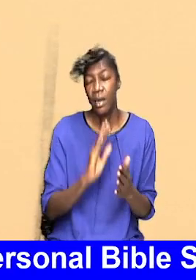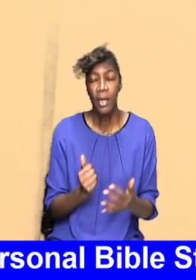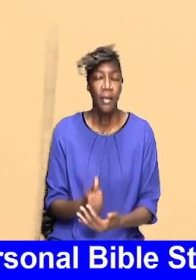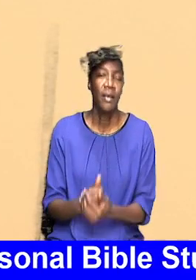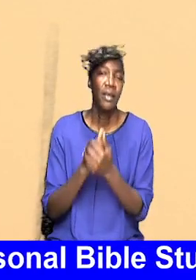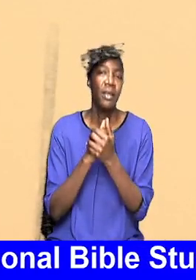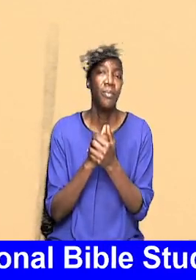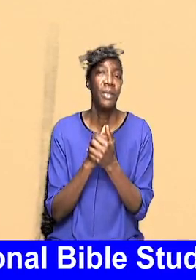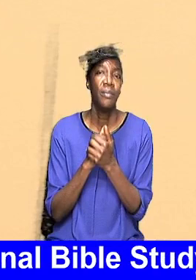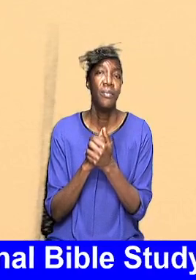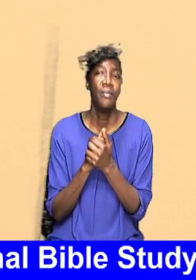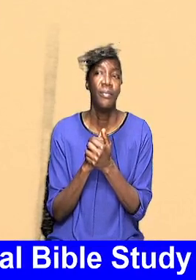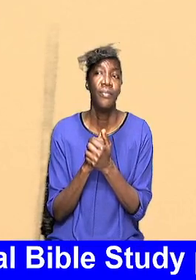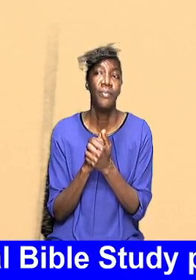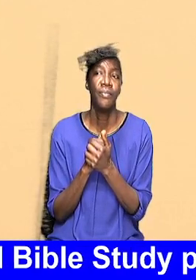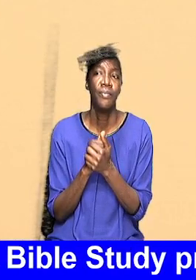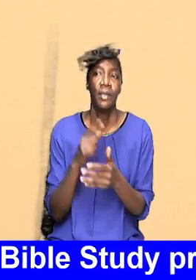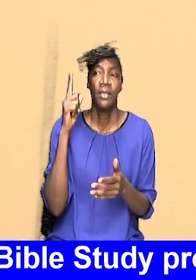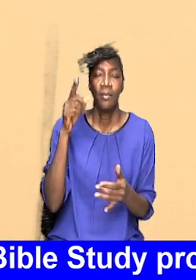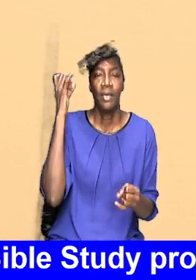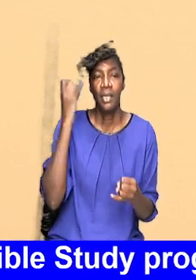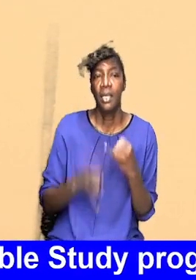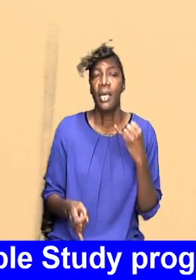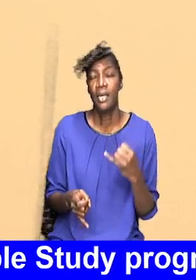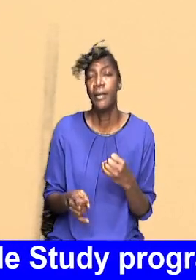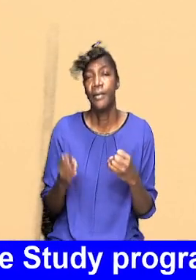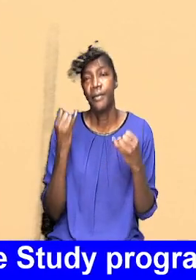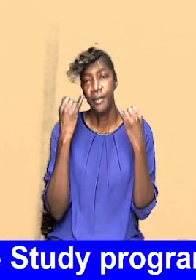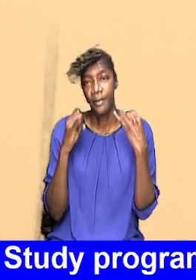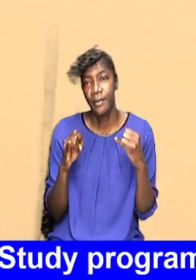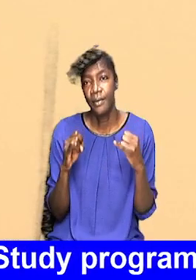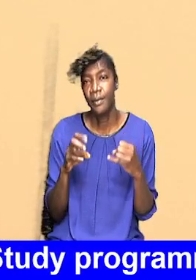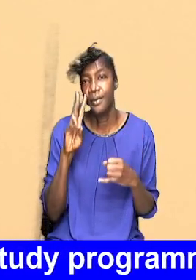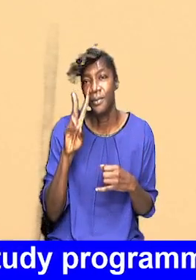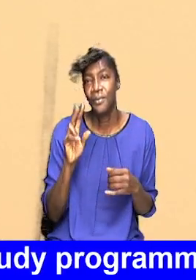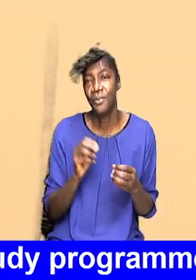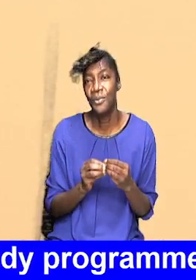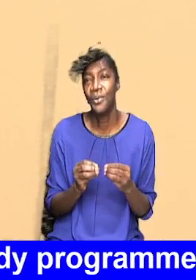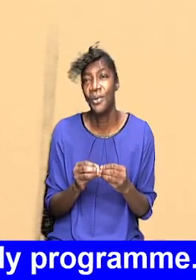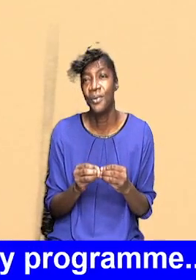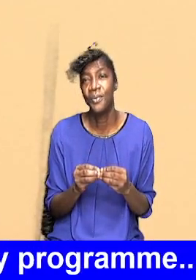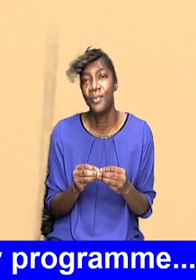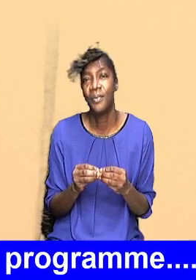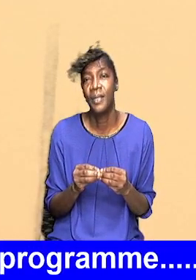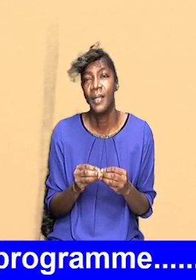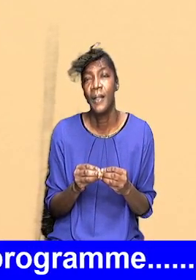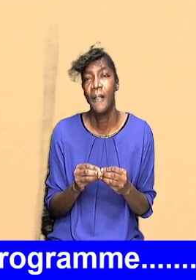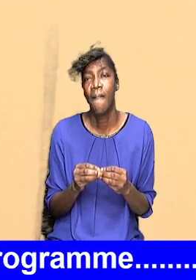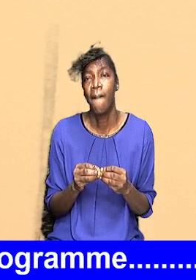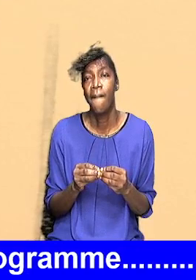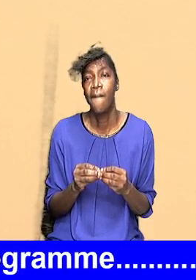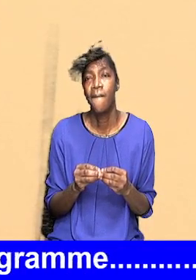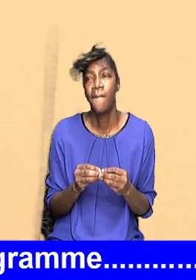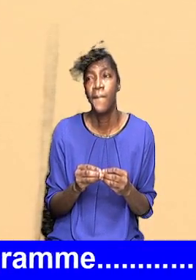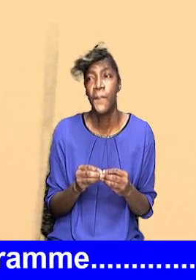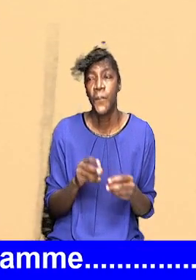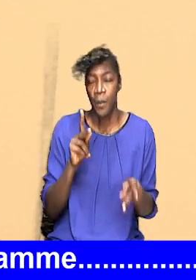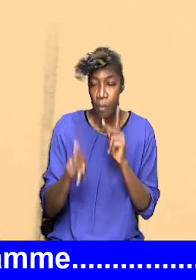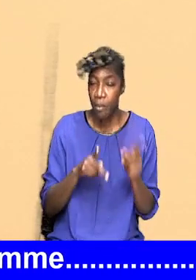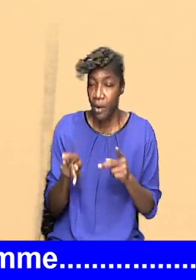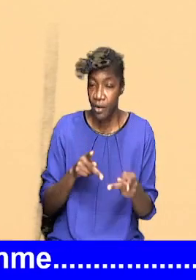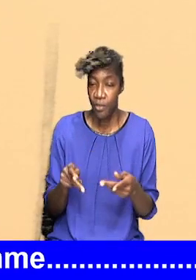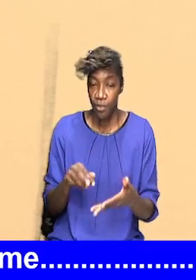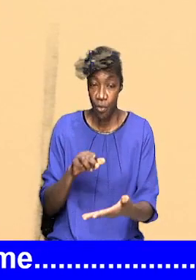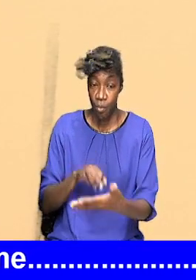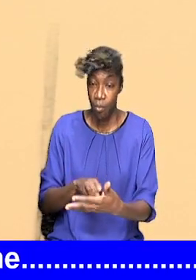Amen. One last announcement is, well, two more announcements. Persons who borrowed books